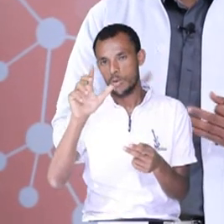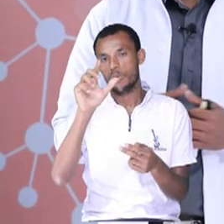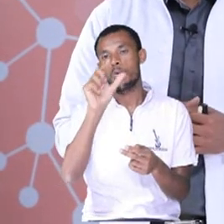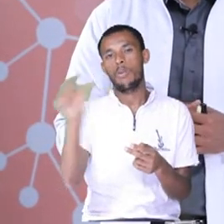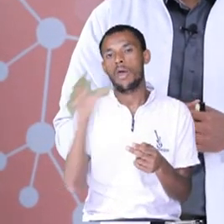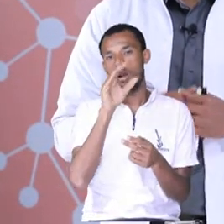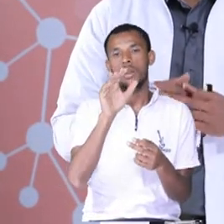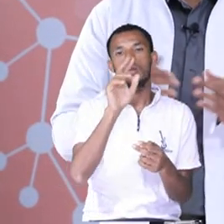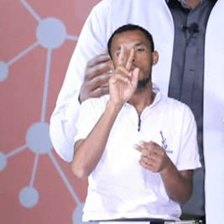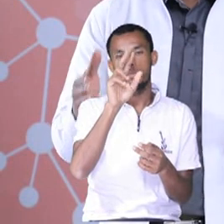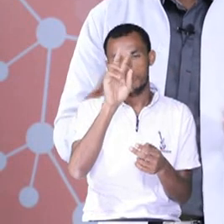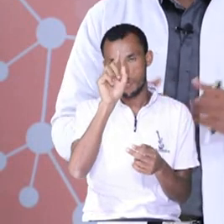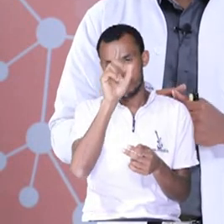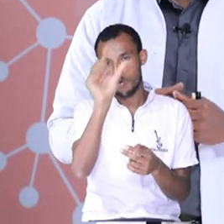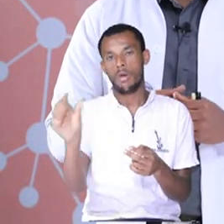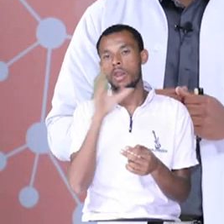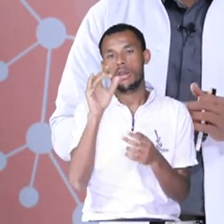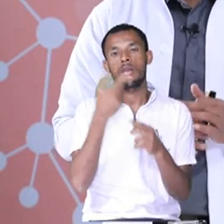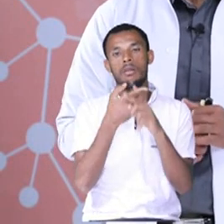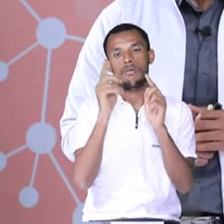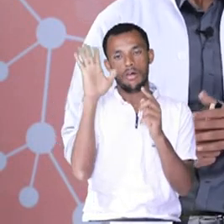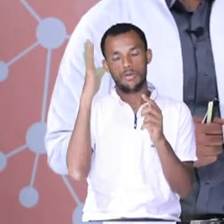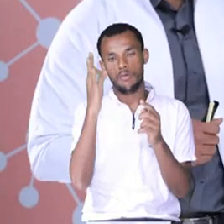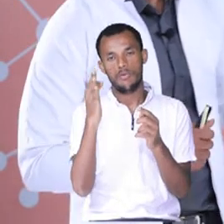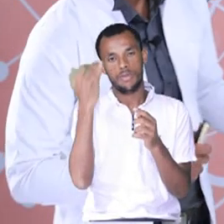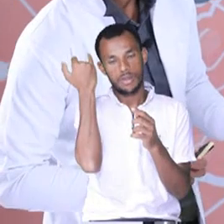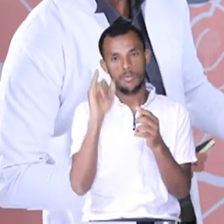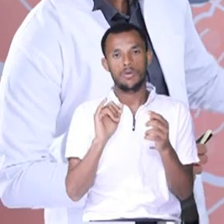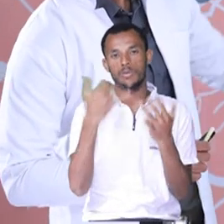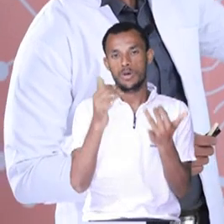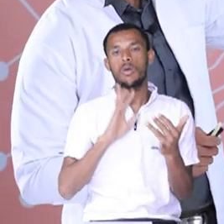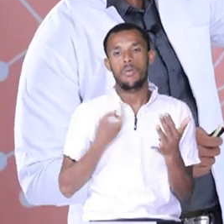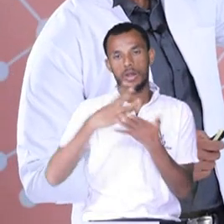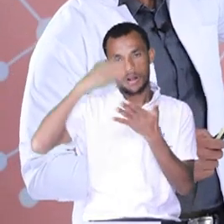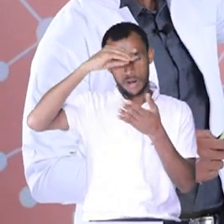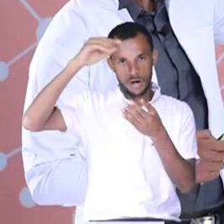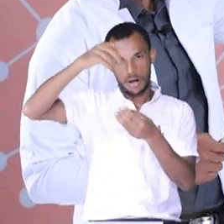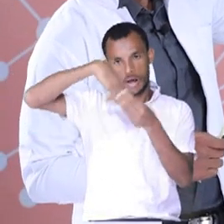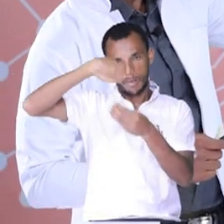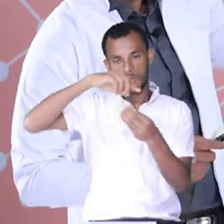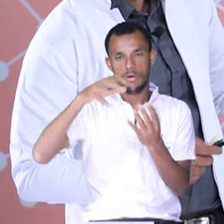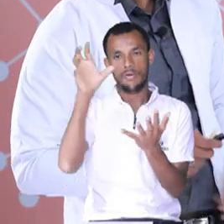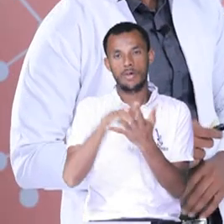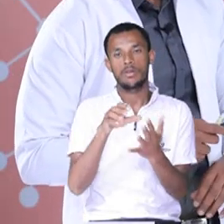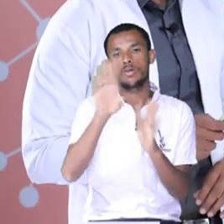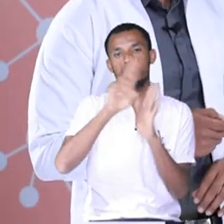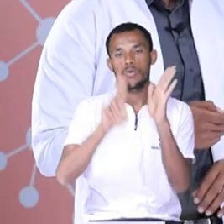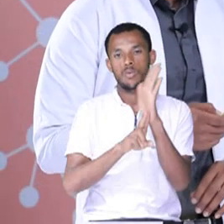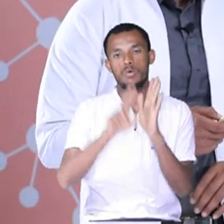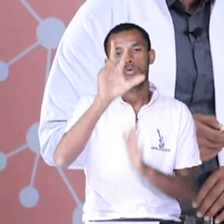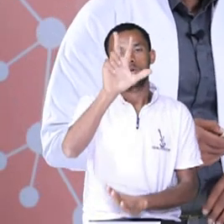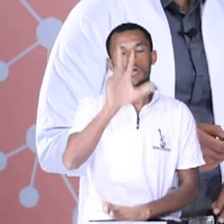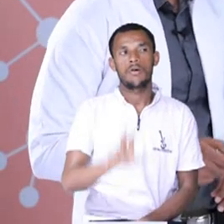monomials, and different kinds of terms. So today we will go to revising Unit